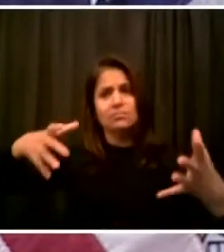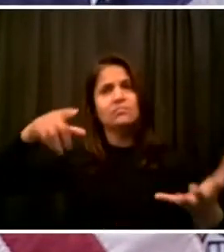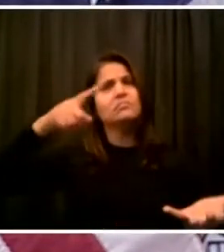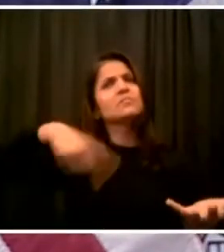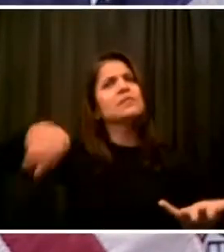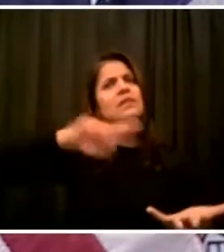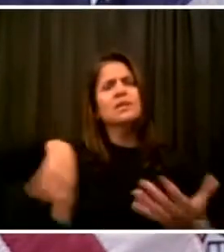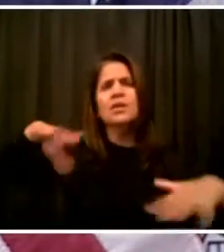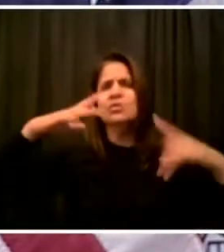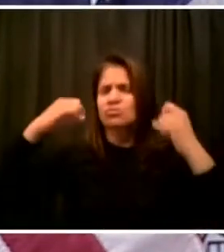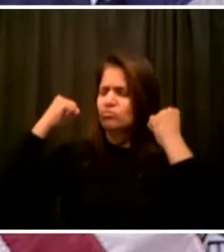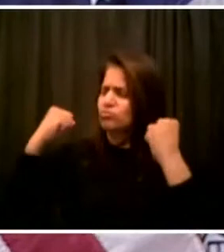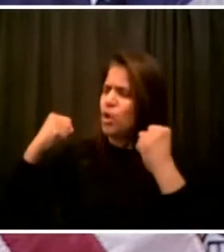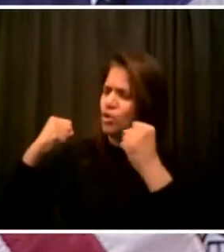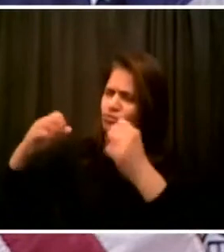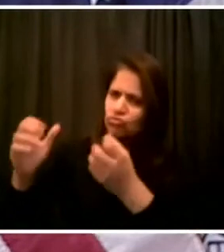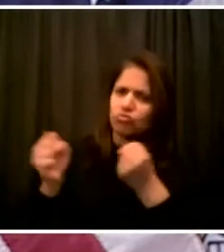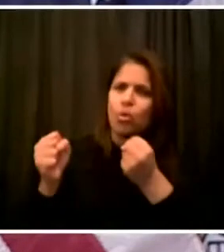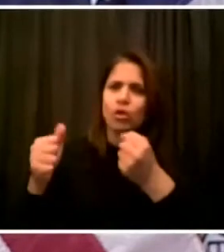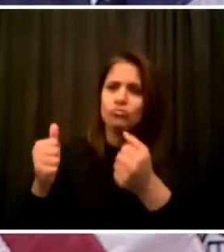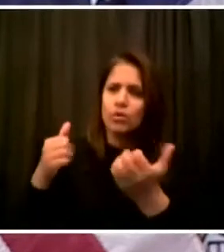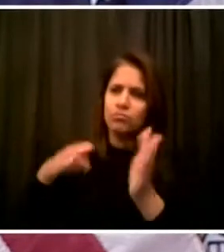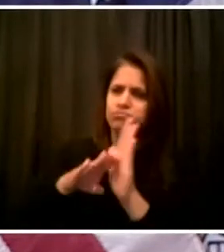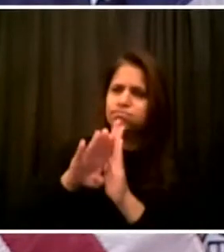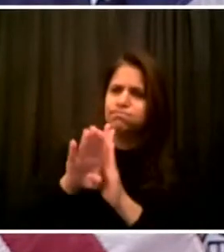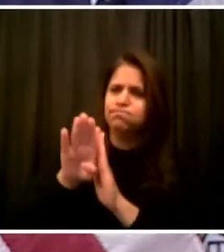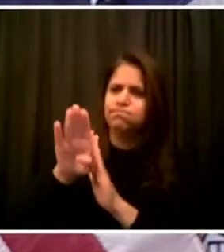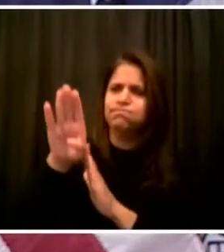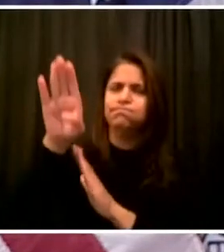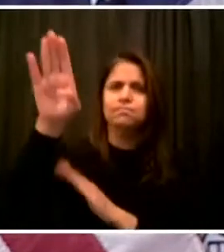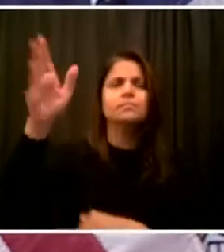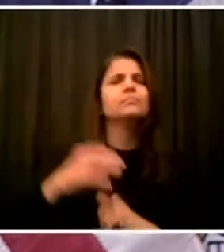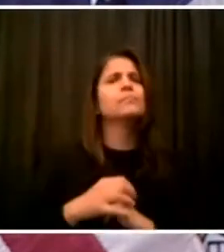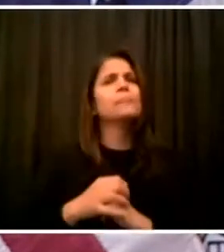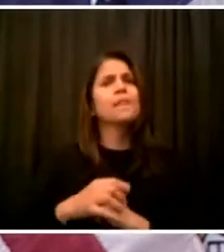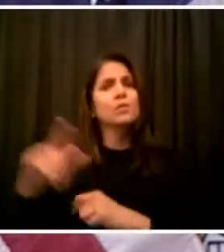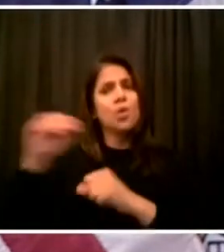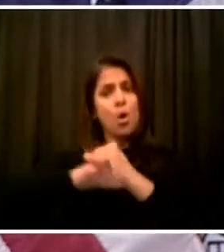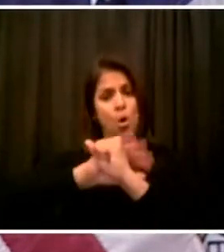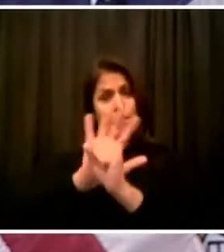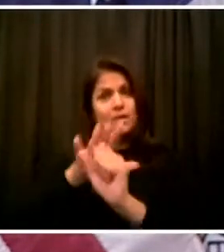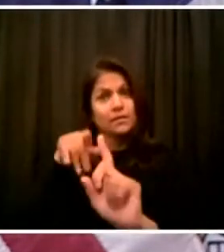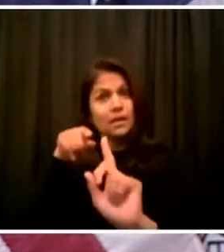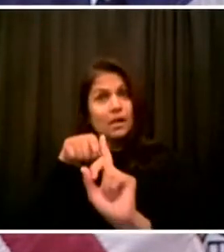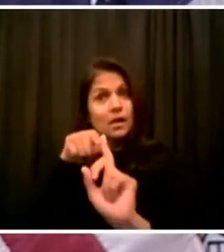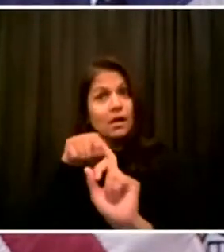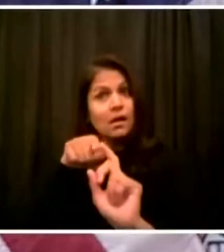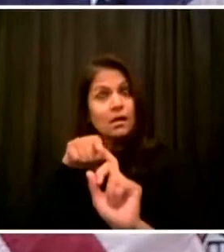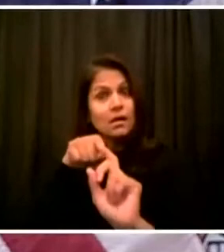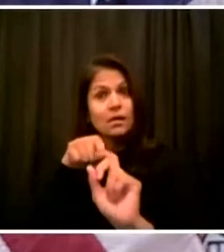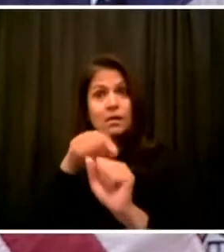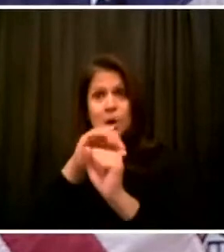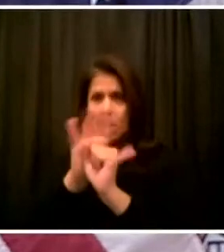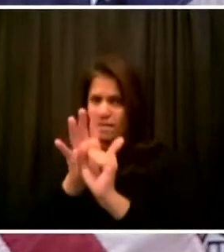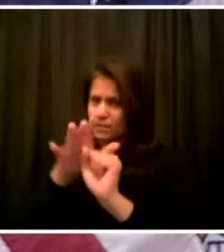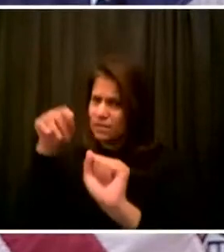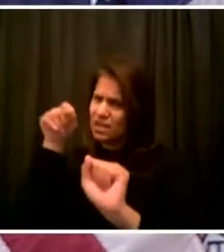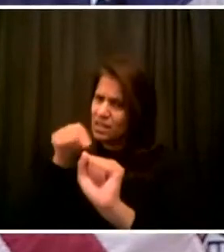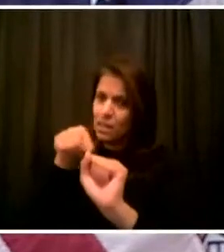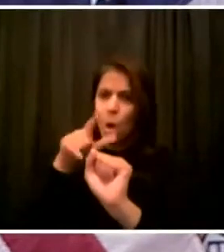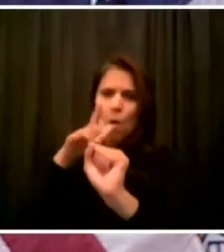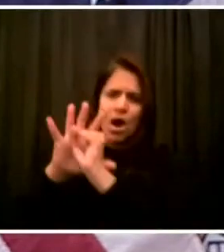we've been through, it had an endpoint. This one will have an endpoint too. History tells us that. In fact, in this case, we're not going to have a vaccine